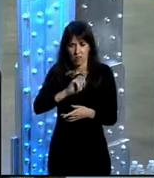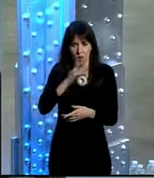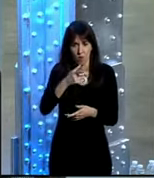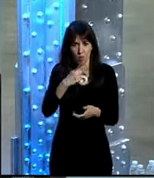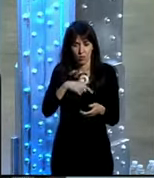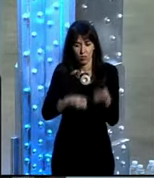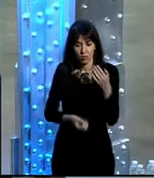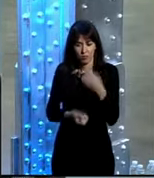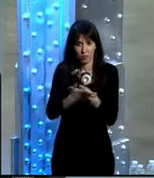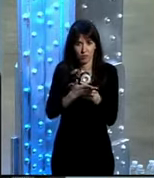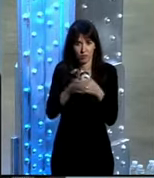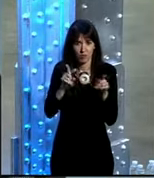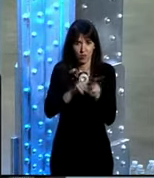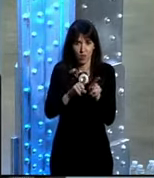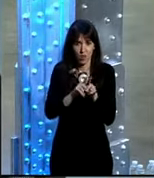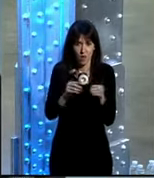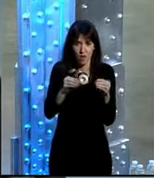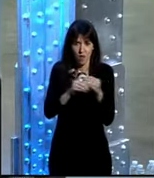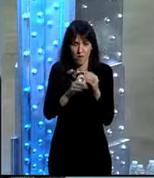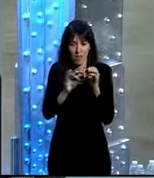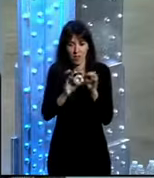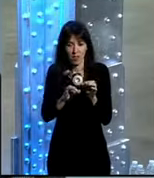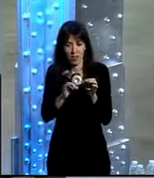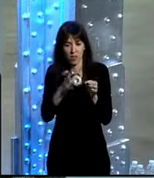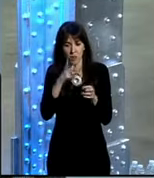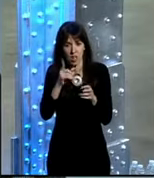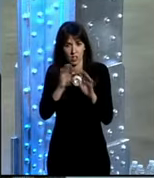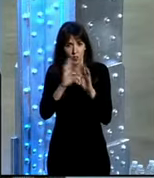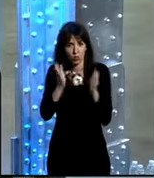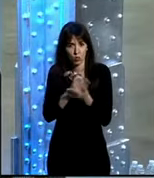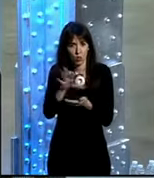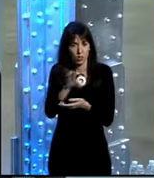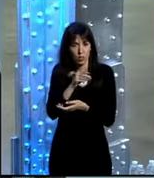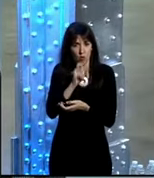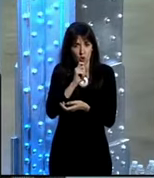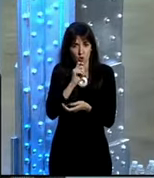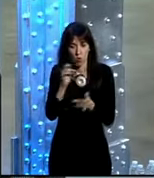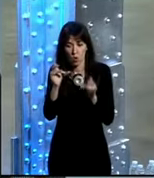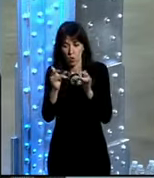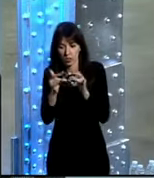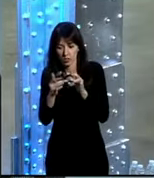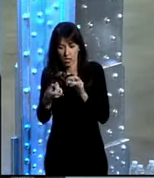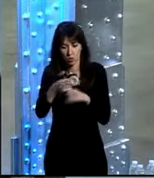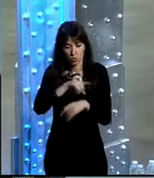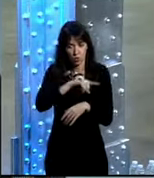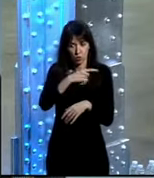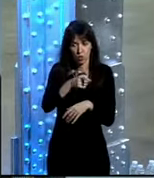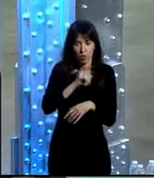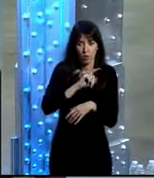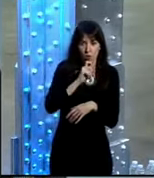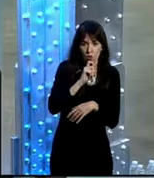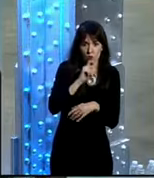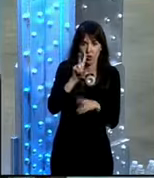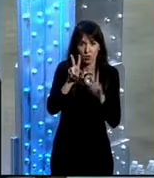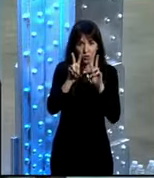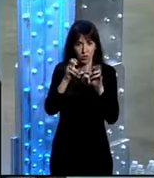of the way we understand the world and the way that we think we should be interacting with each other. And this is why one of the issues with robotics